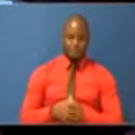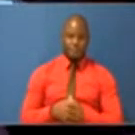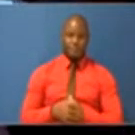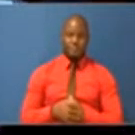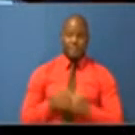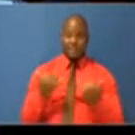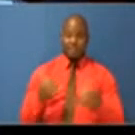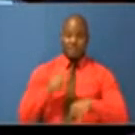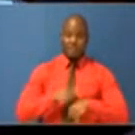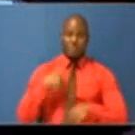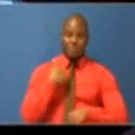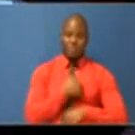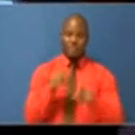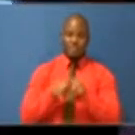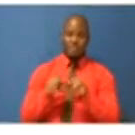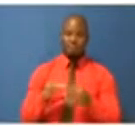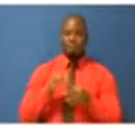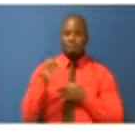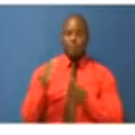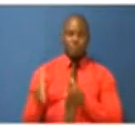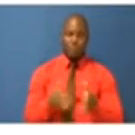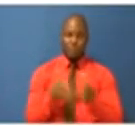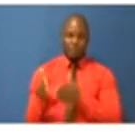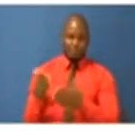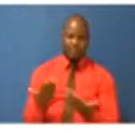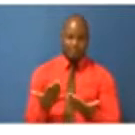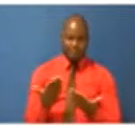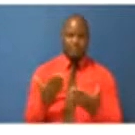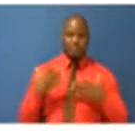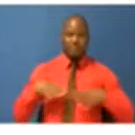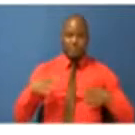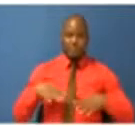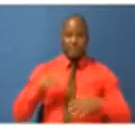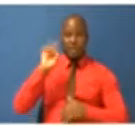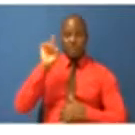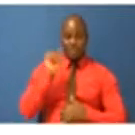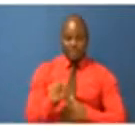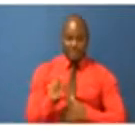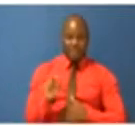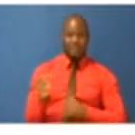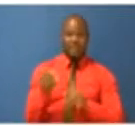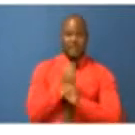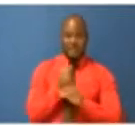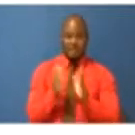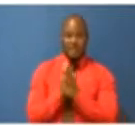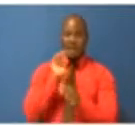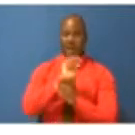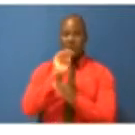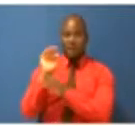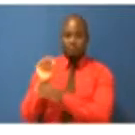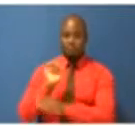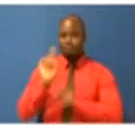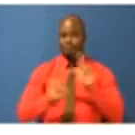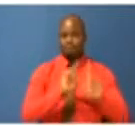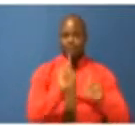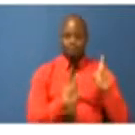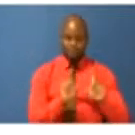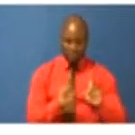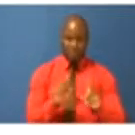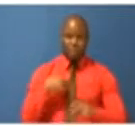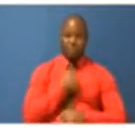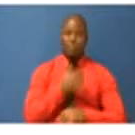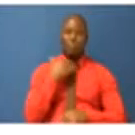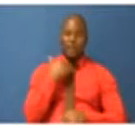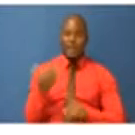and at this point we also extended an opportunity to the residents of nairobi to get a chance to ask questions and we